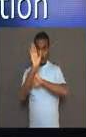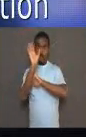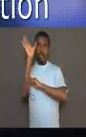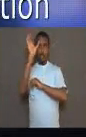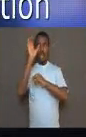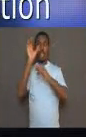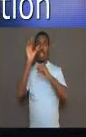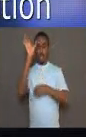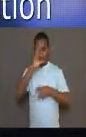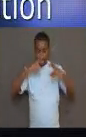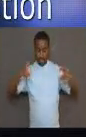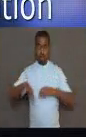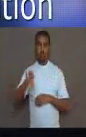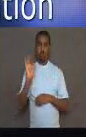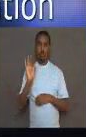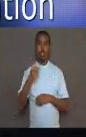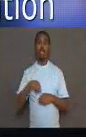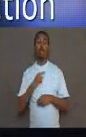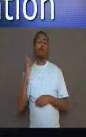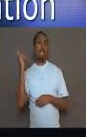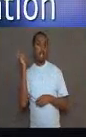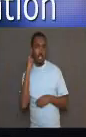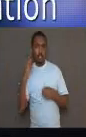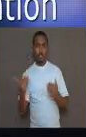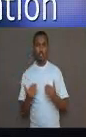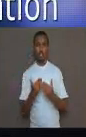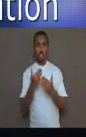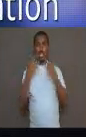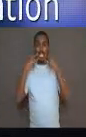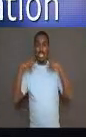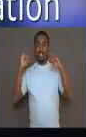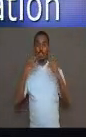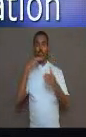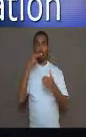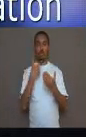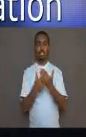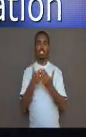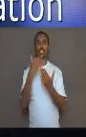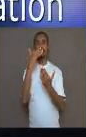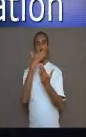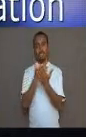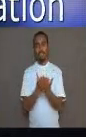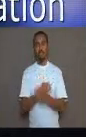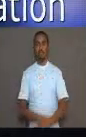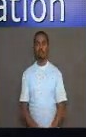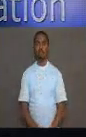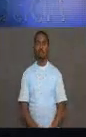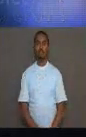and we will be listening to a news report on this subject.